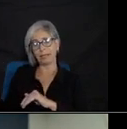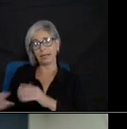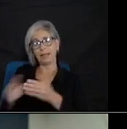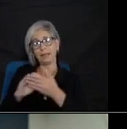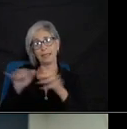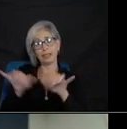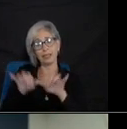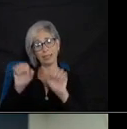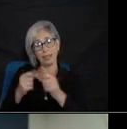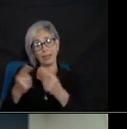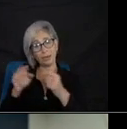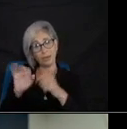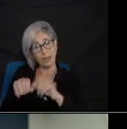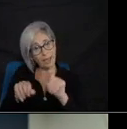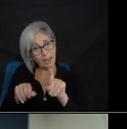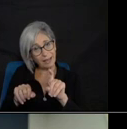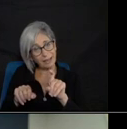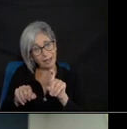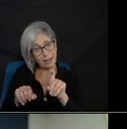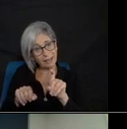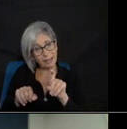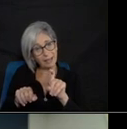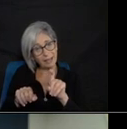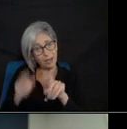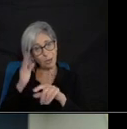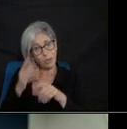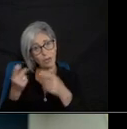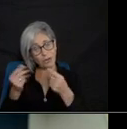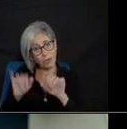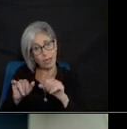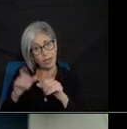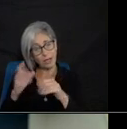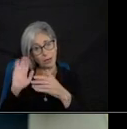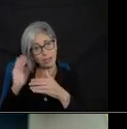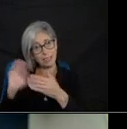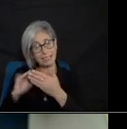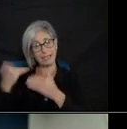that? Can the city approve that? Will the city be liable for that?